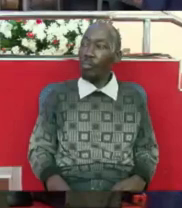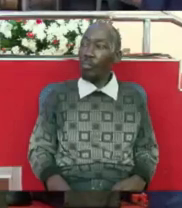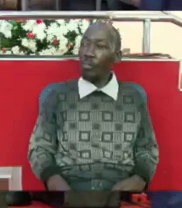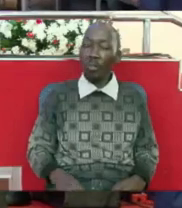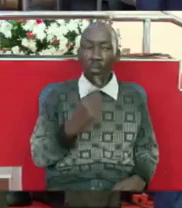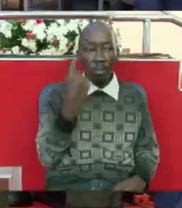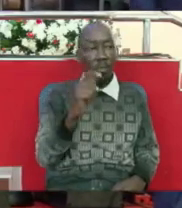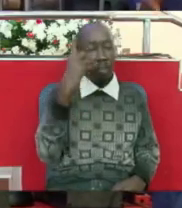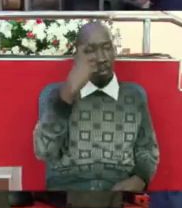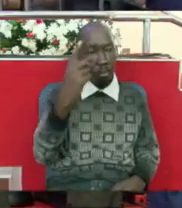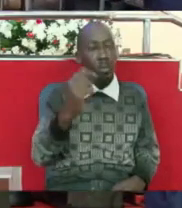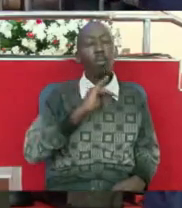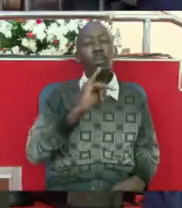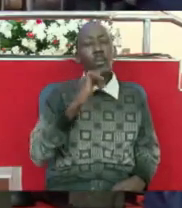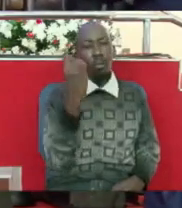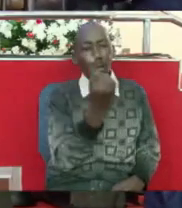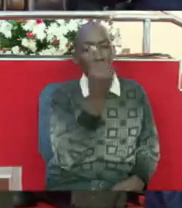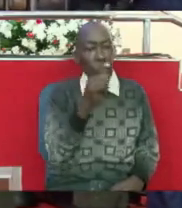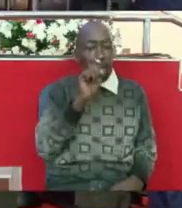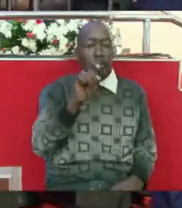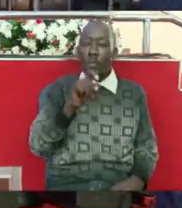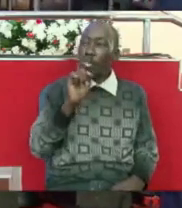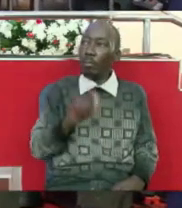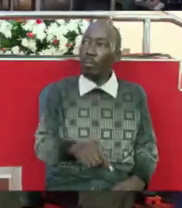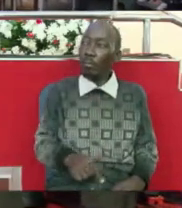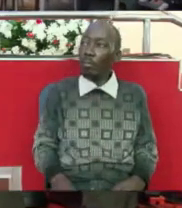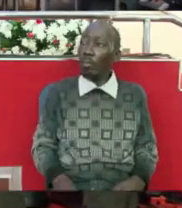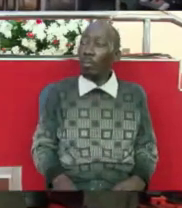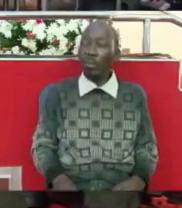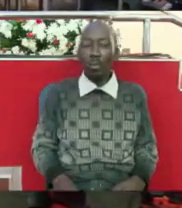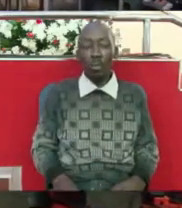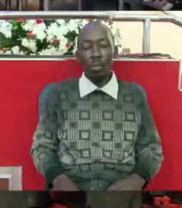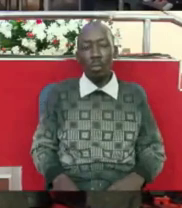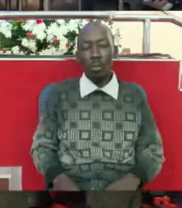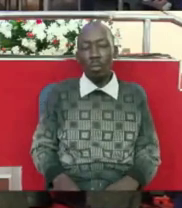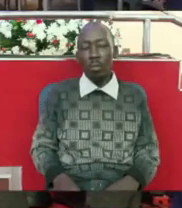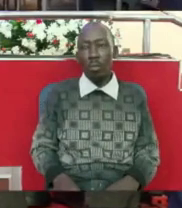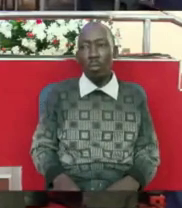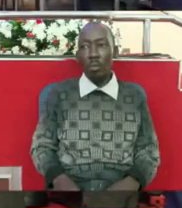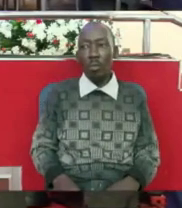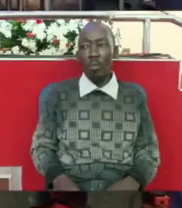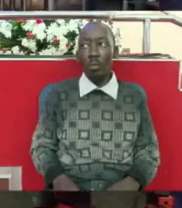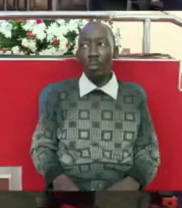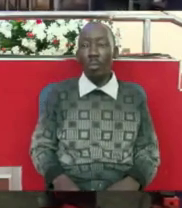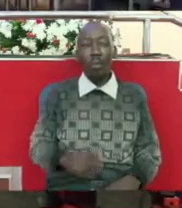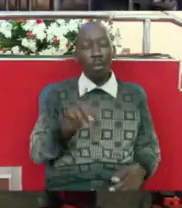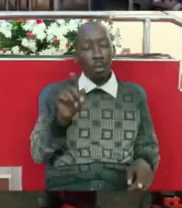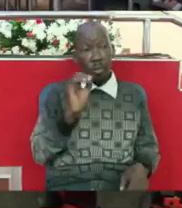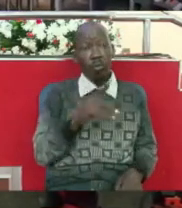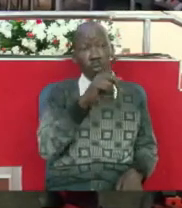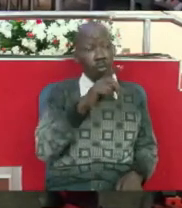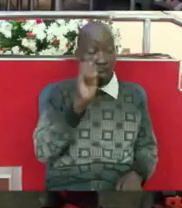The dream is only needed. Ndoto inahitajika tu. As long as you need